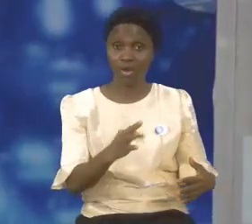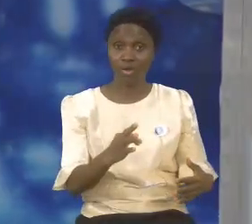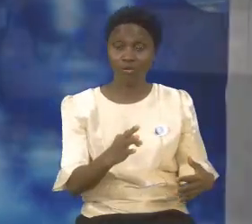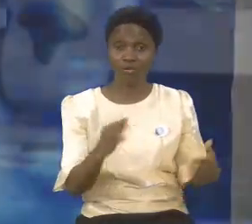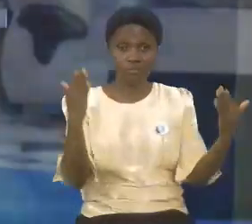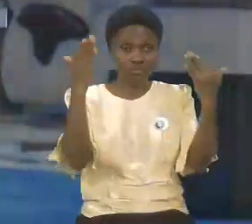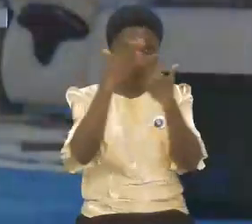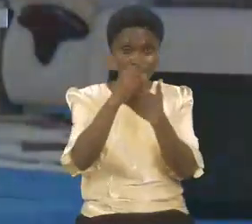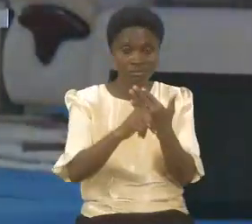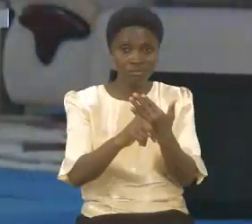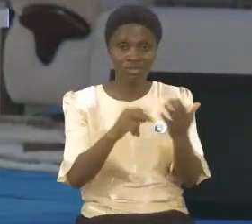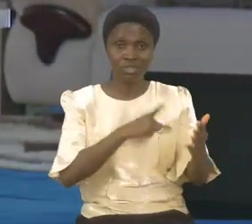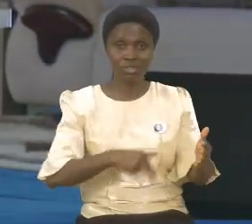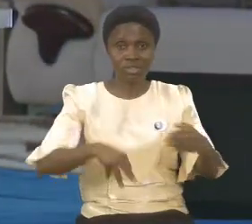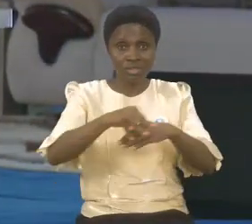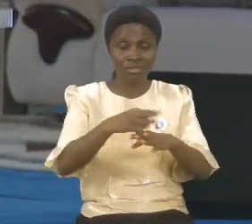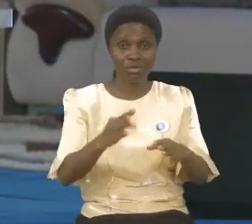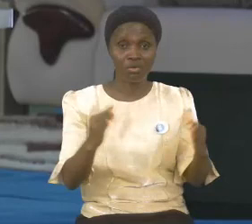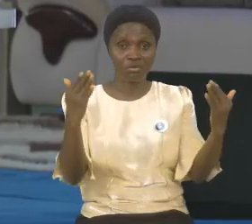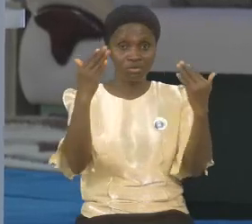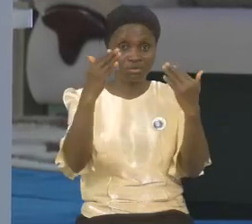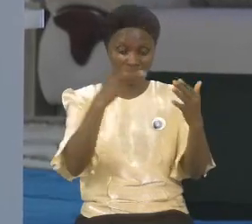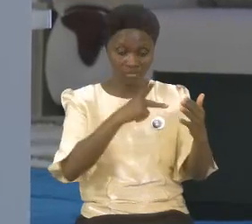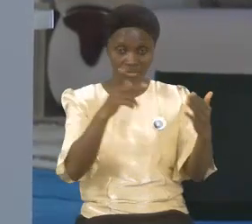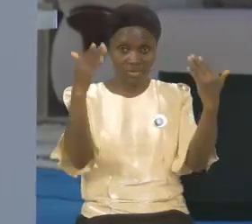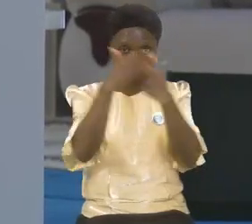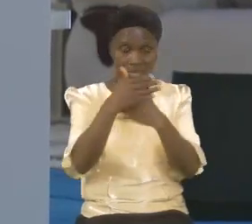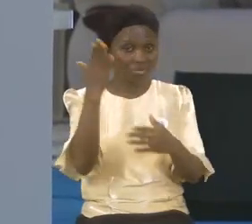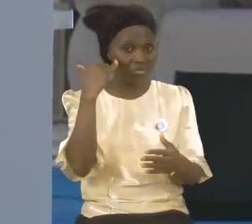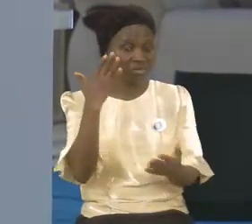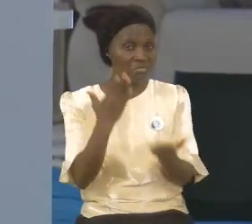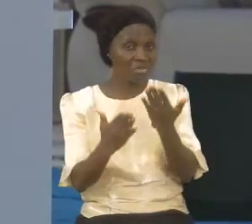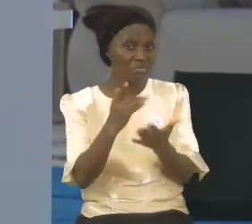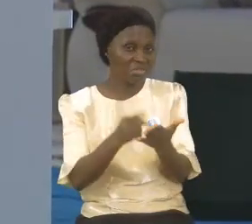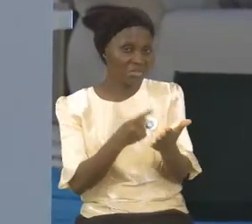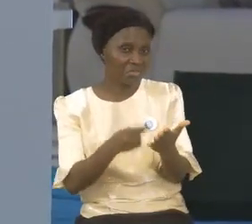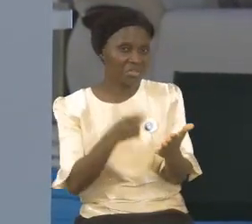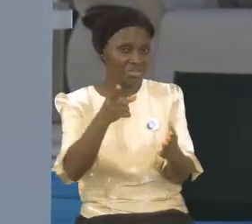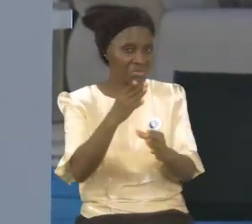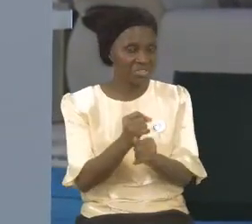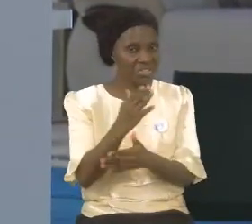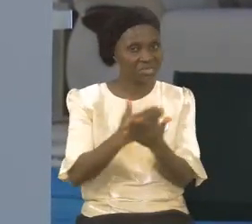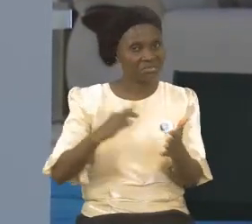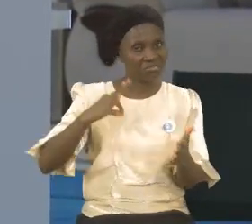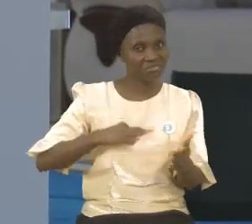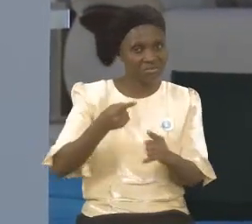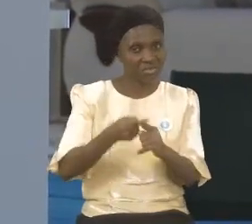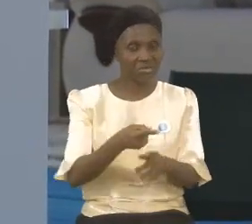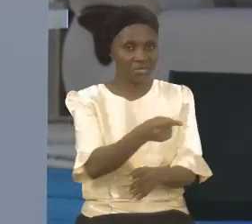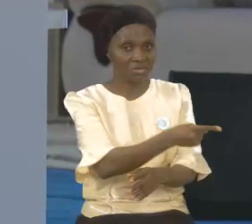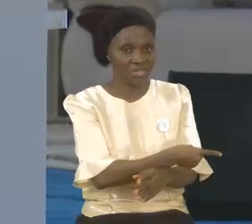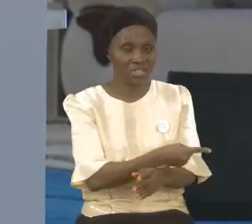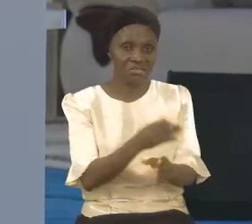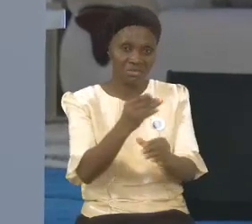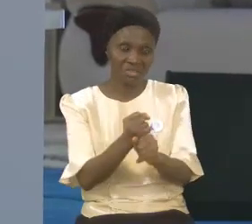some benefit from them, like little gold there, little silver there, little brass there, and little iron there,